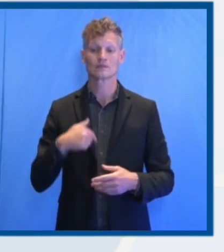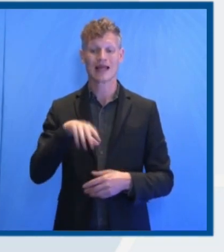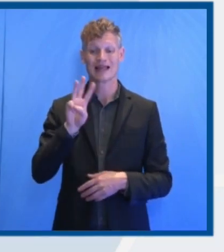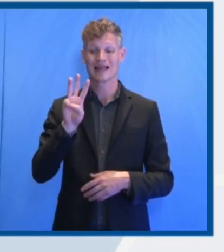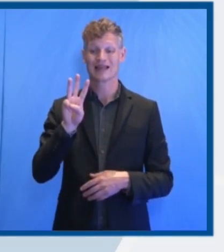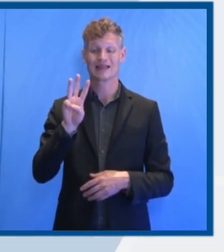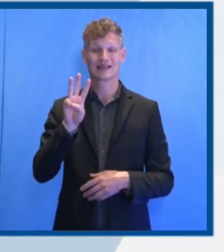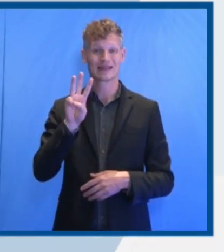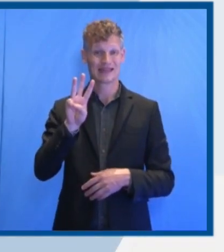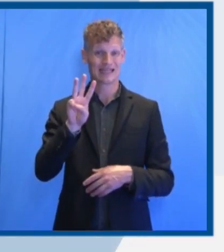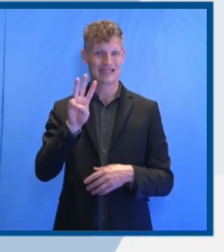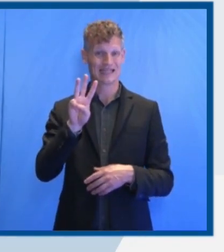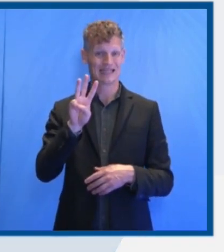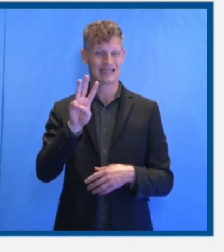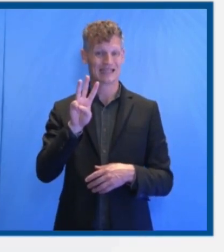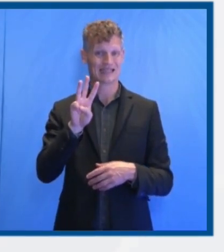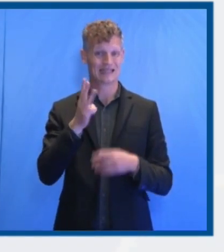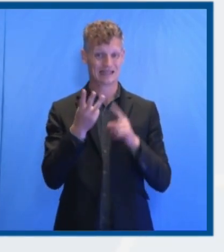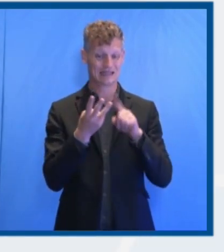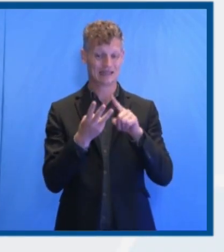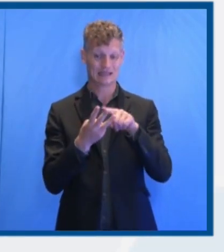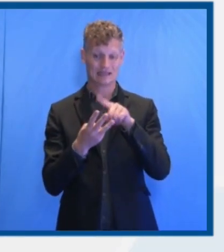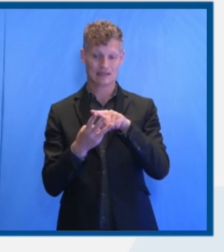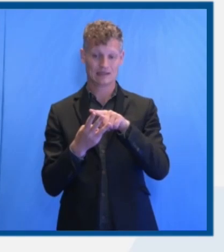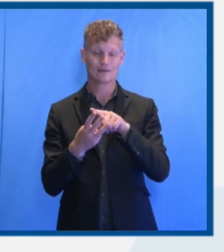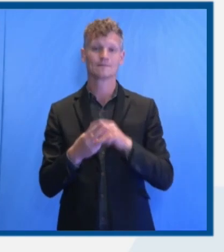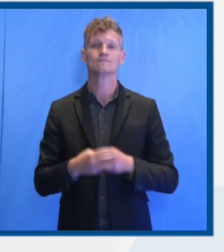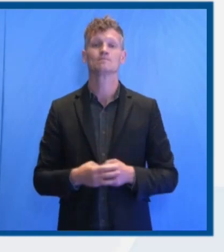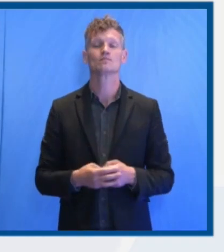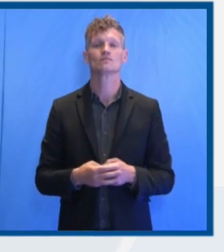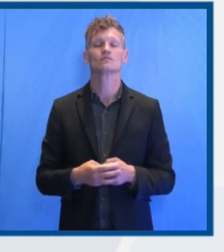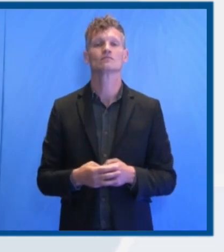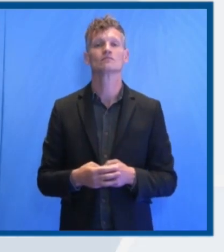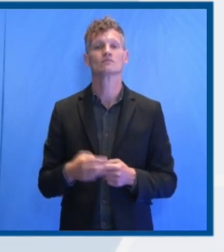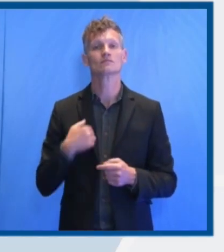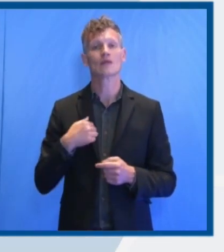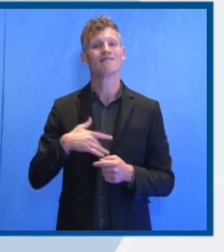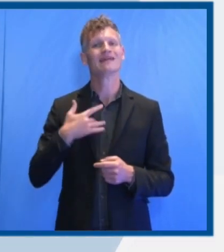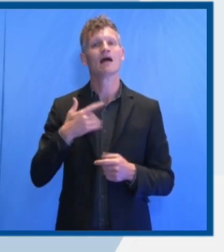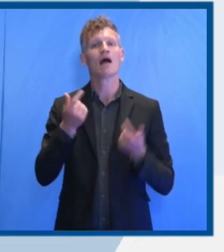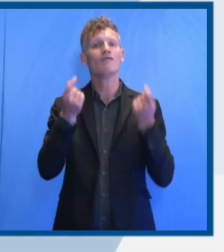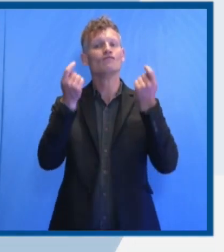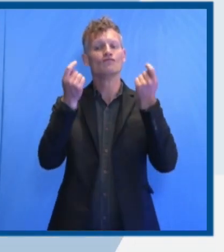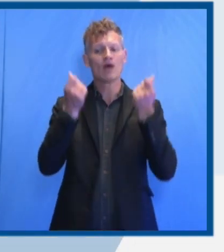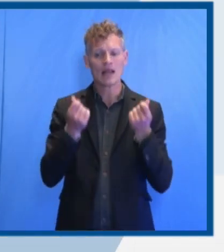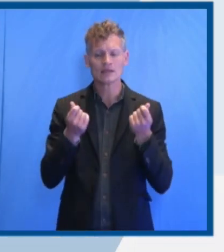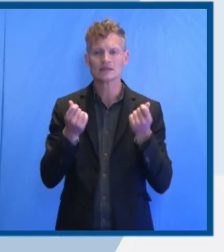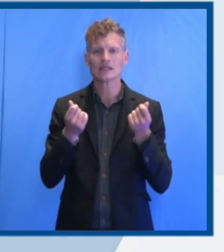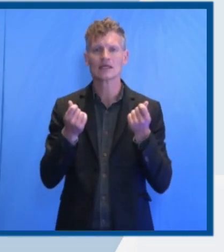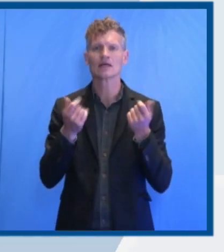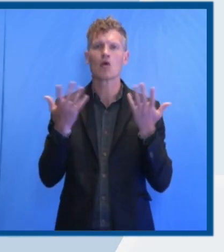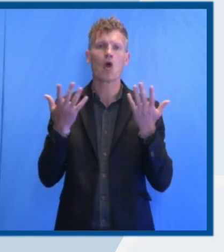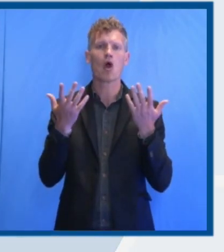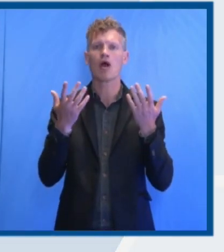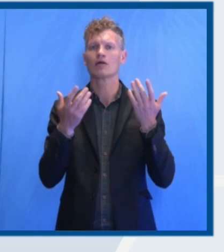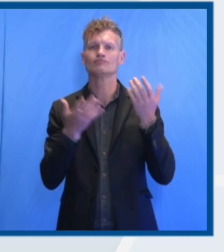think let's be just in terms of delivering financing or funding in whatever circumstance that